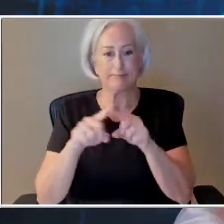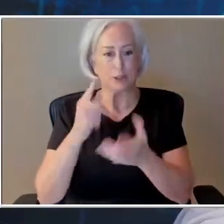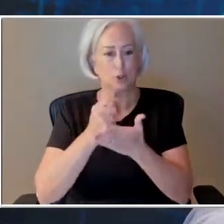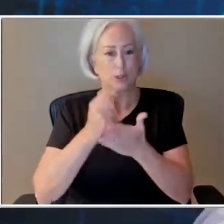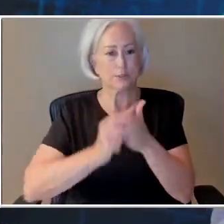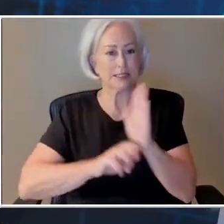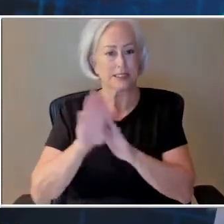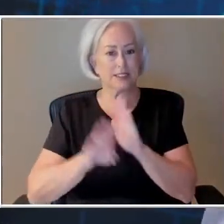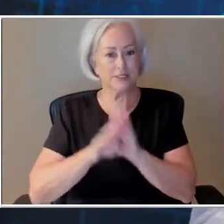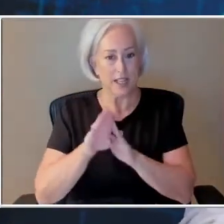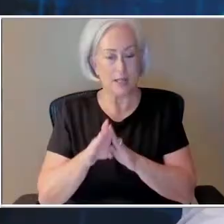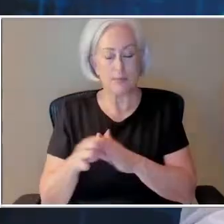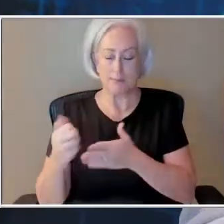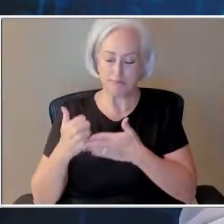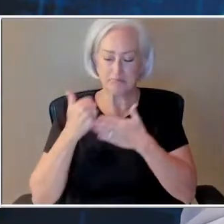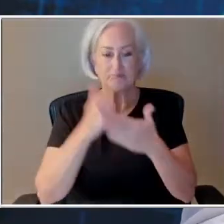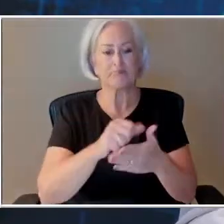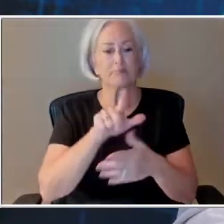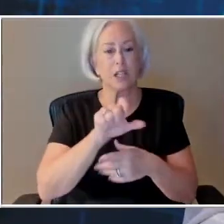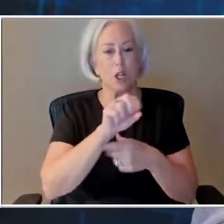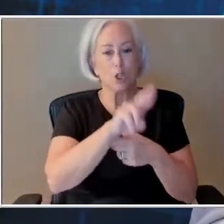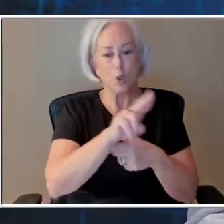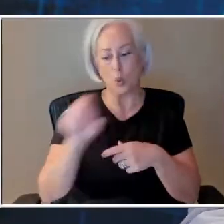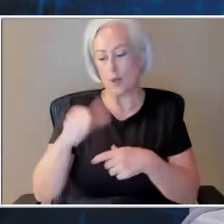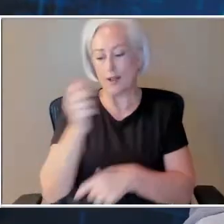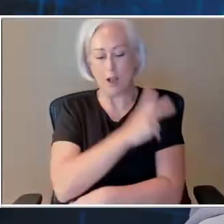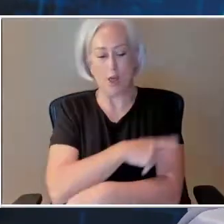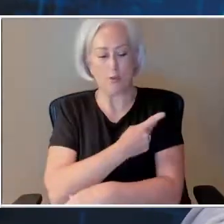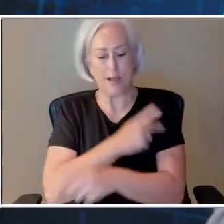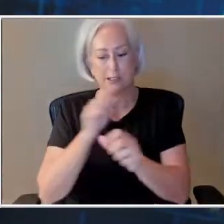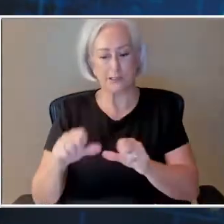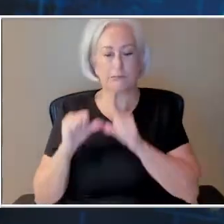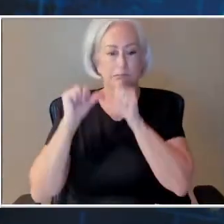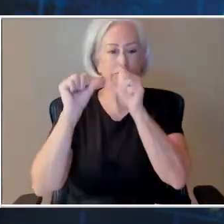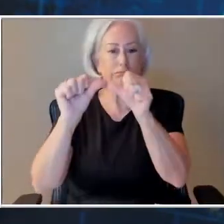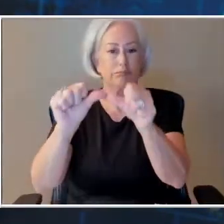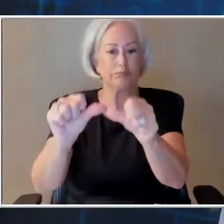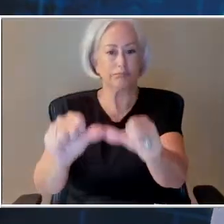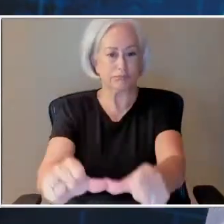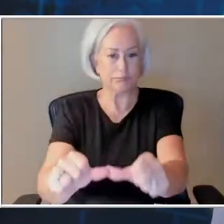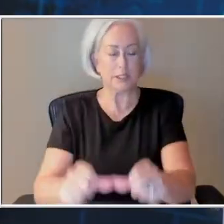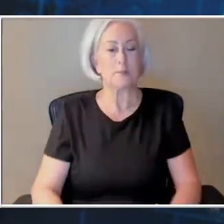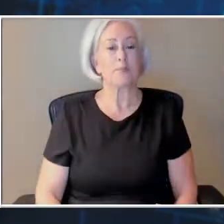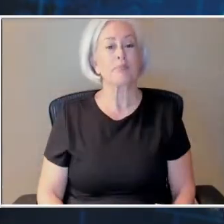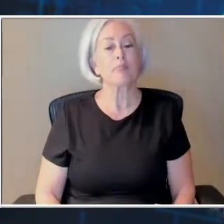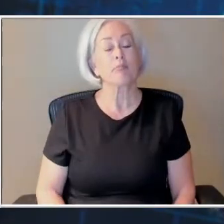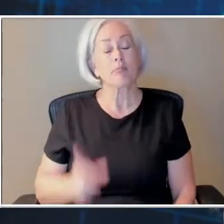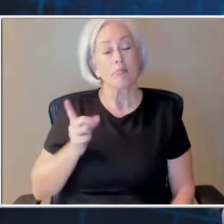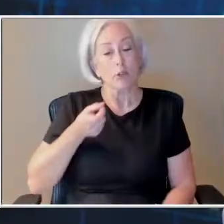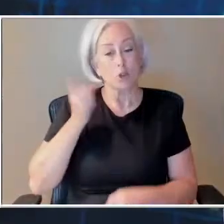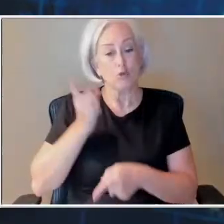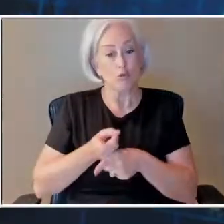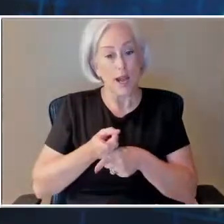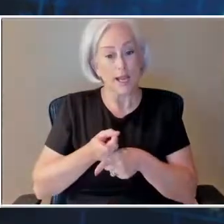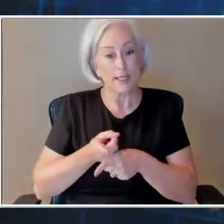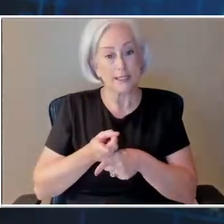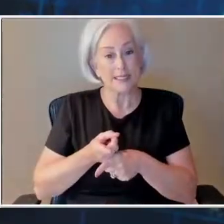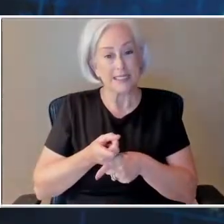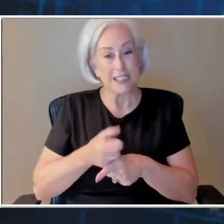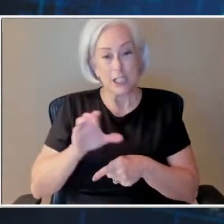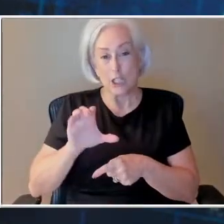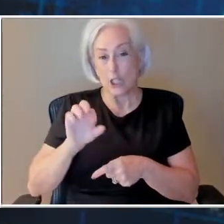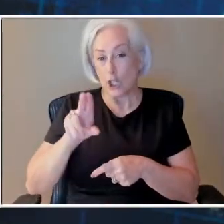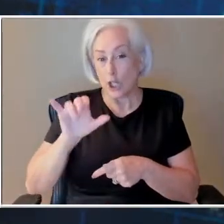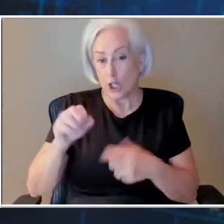Lou series and many patients to survive longer. So that's a very great thing. You're right about one thing, is that is it curable? It's curable maybe in